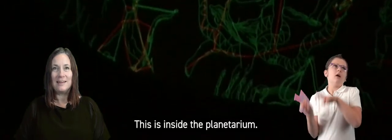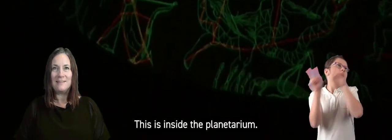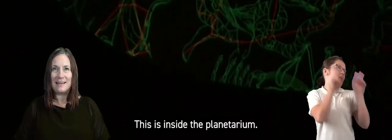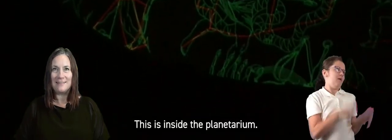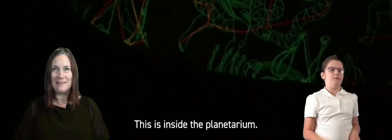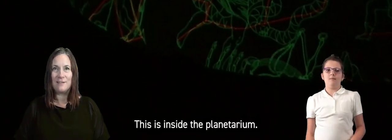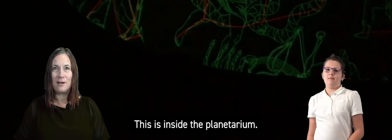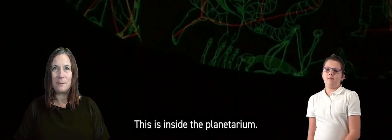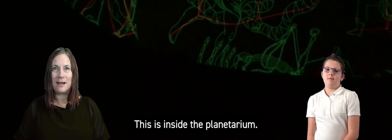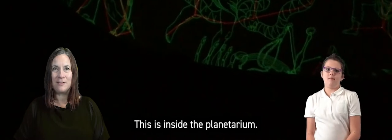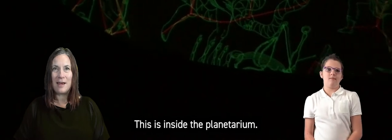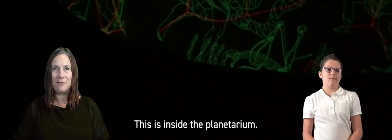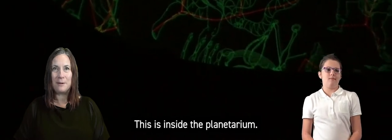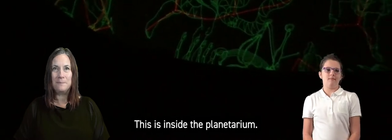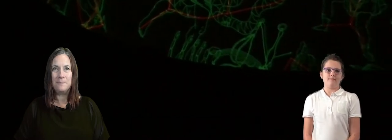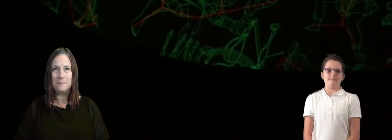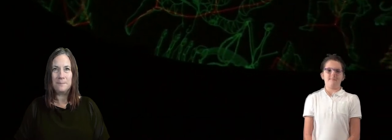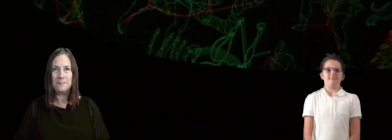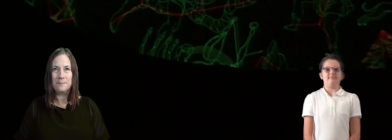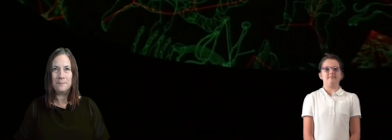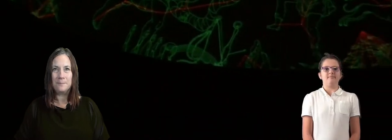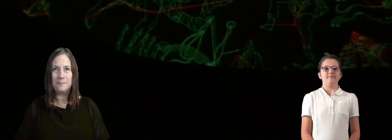This is inside the planetarium.